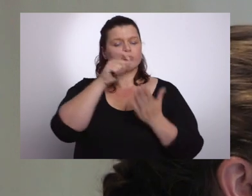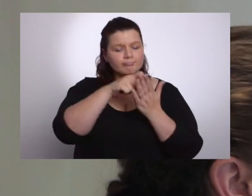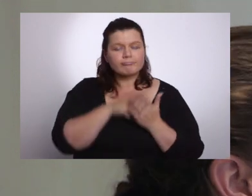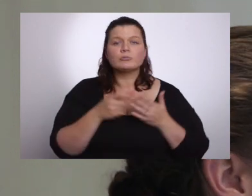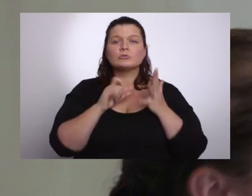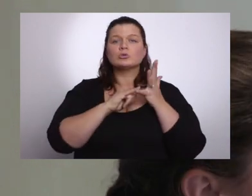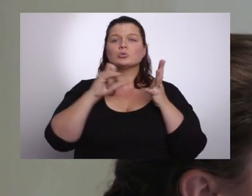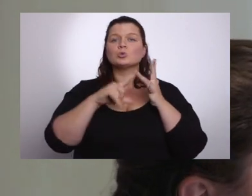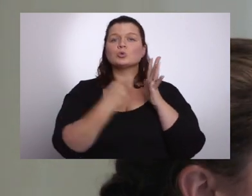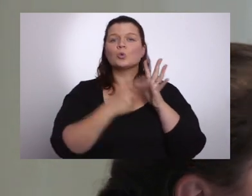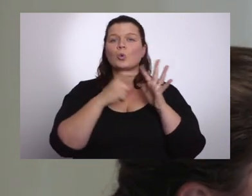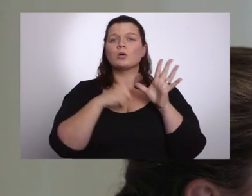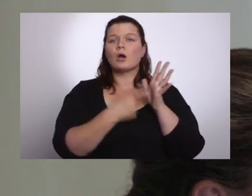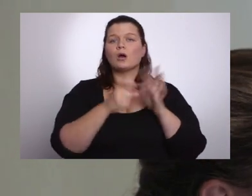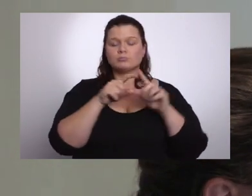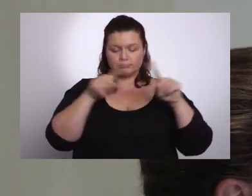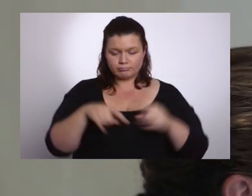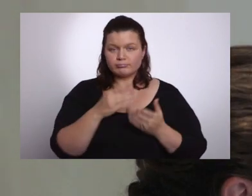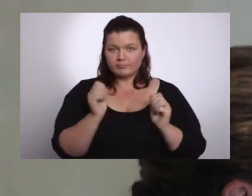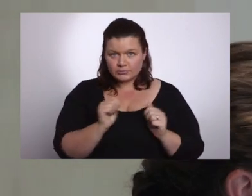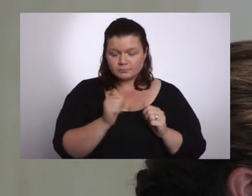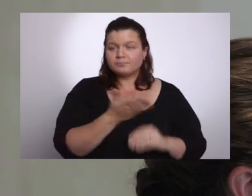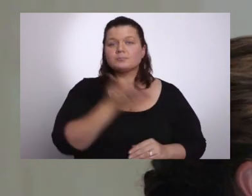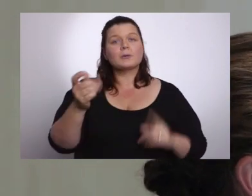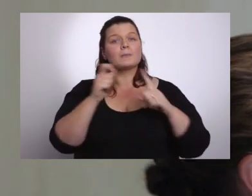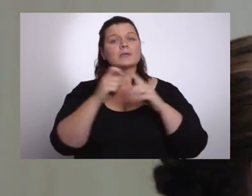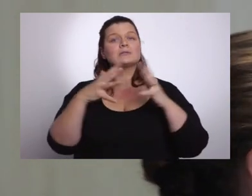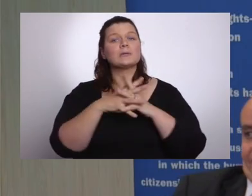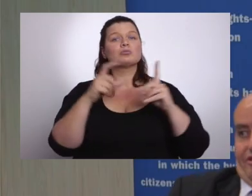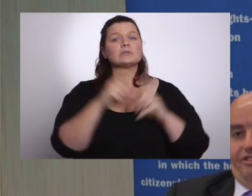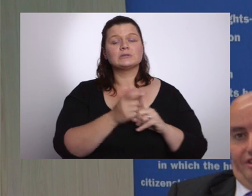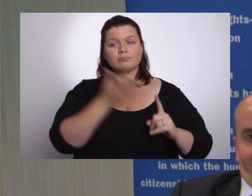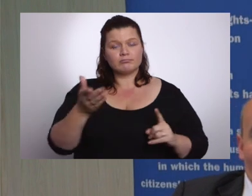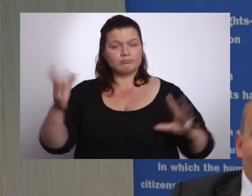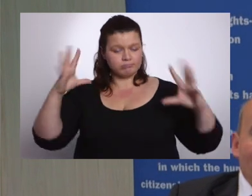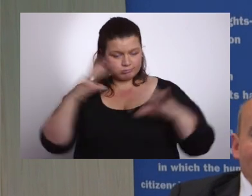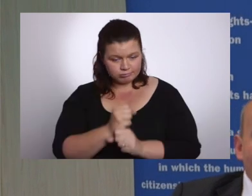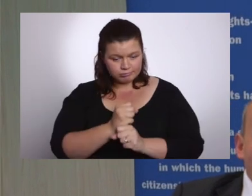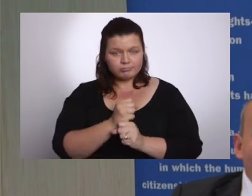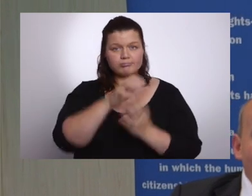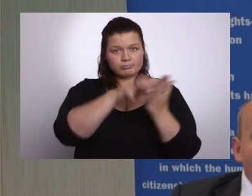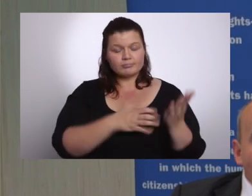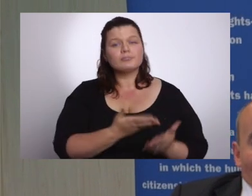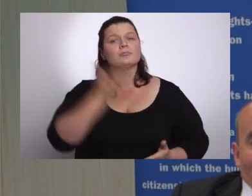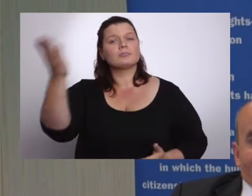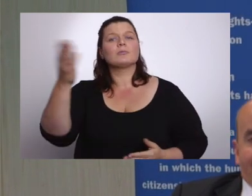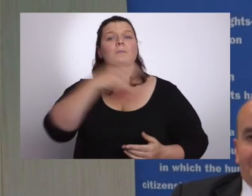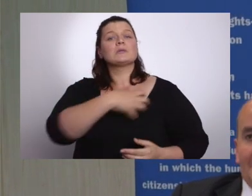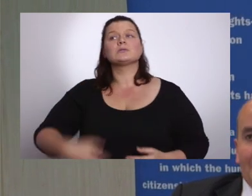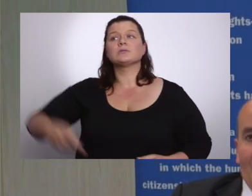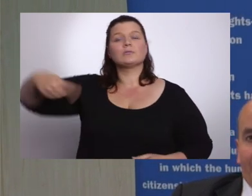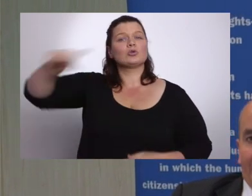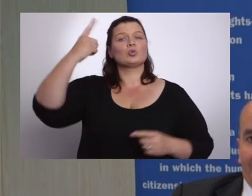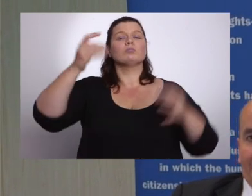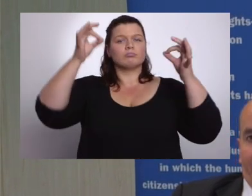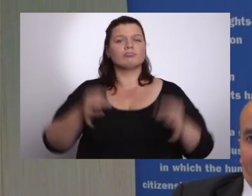over the next couple of days as the jury unfolds. We're going to be presenting that to the agency. People with Disability Australia,